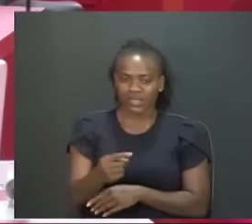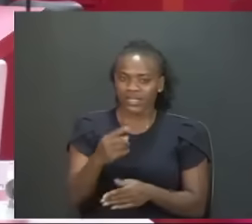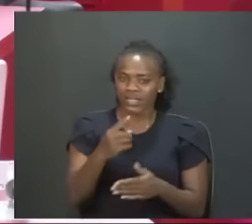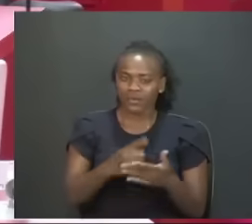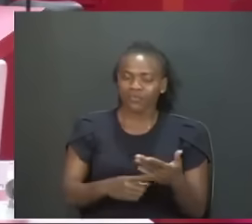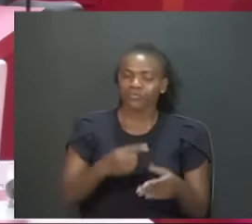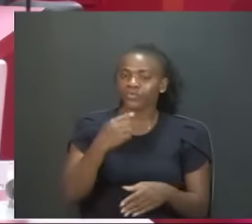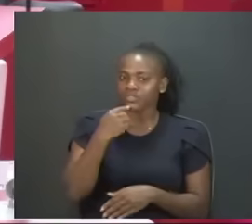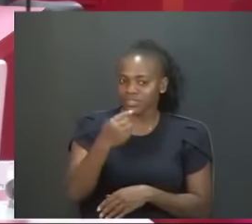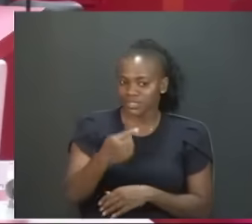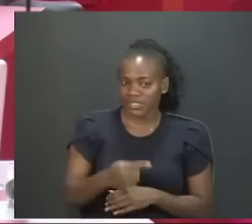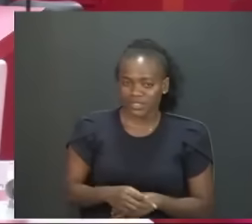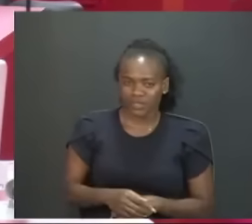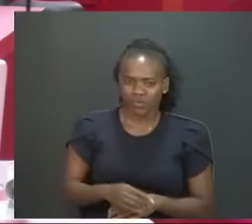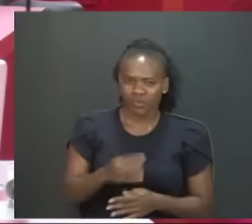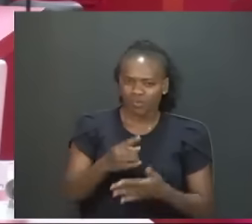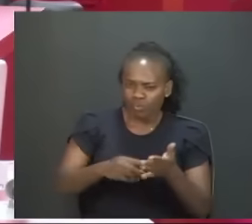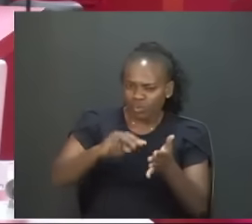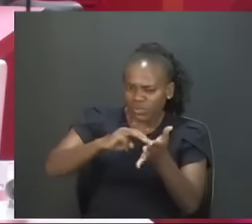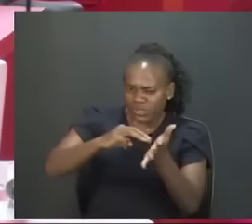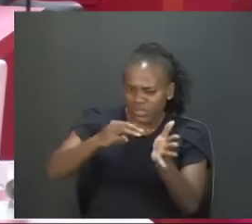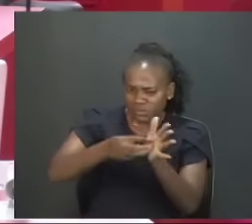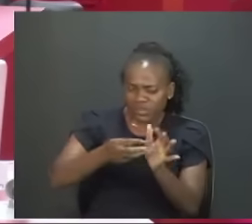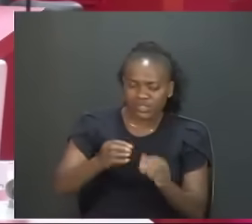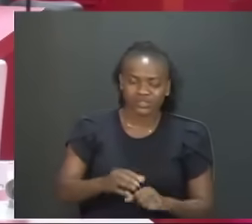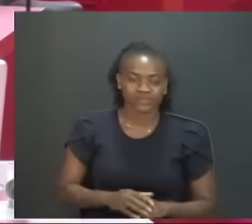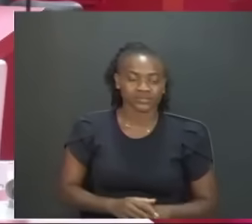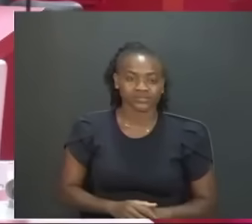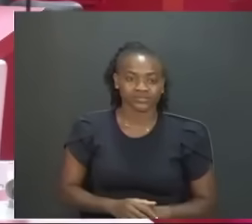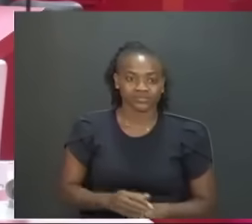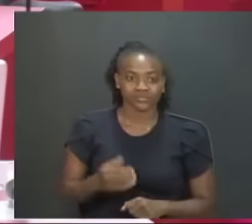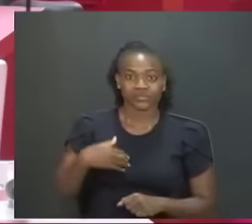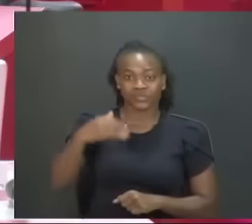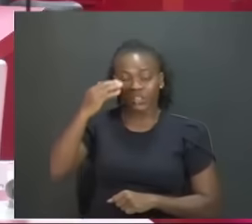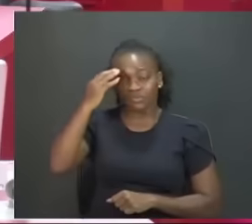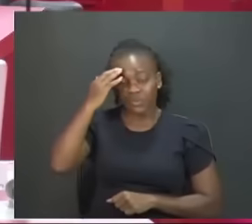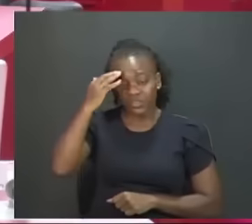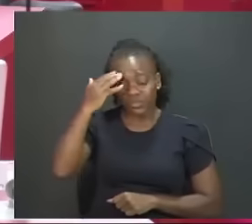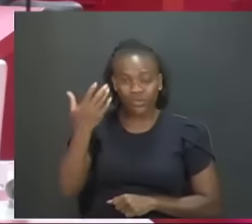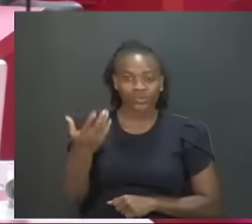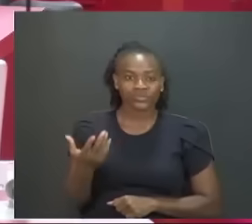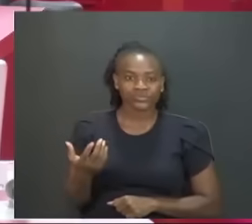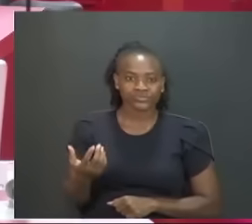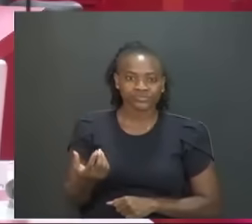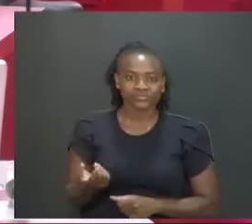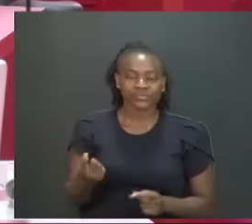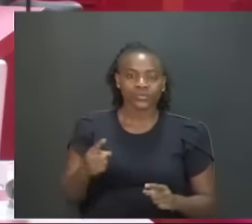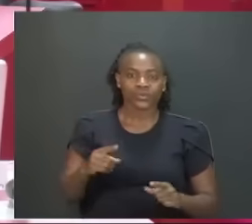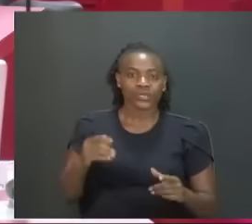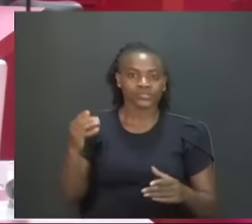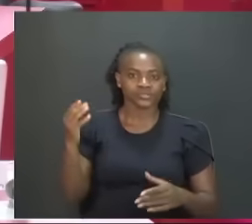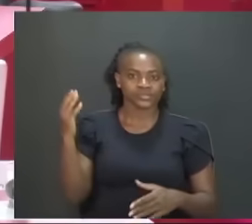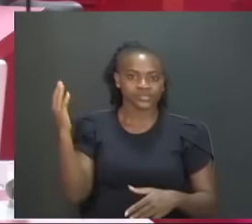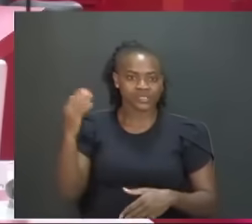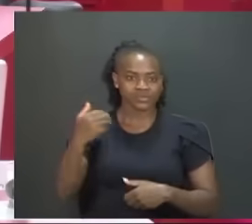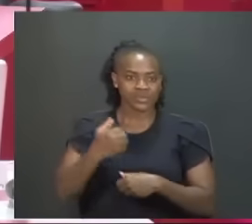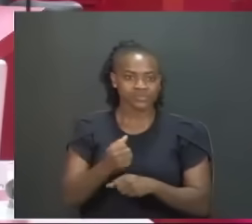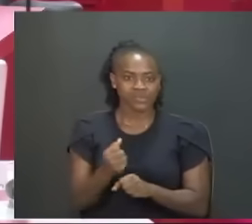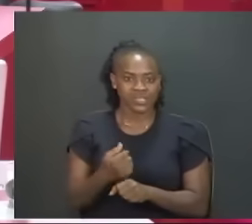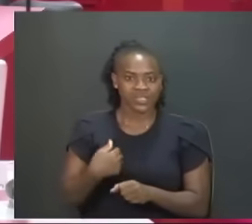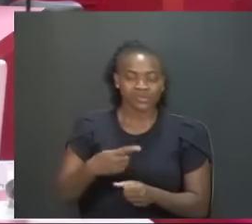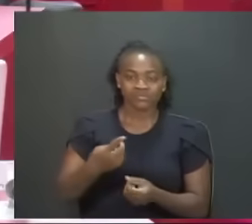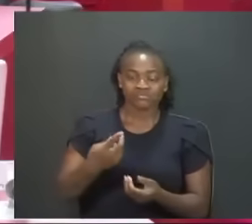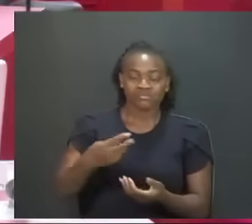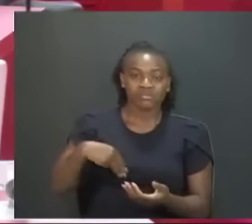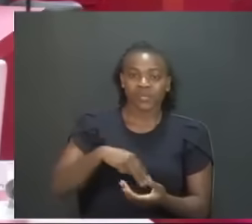actually means. I know all the time when the statement is made, members get up